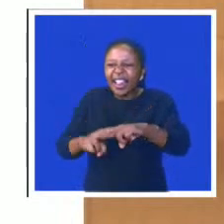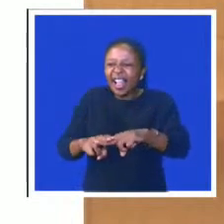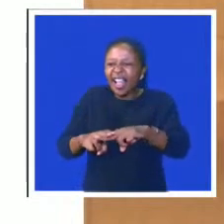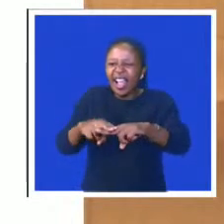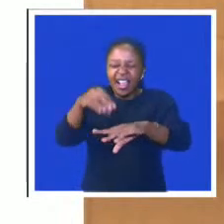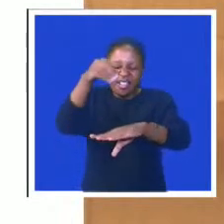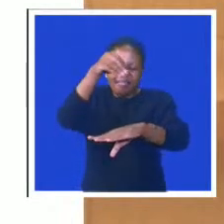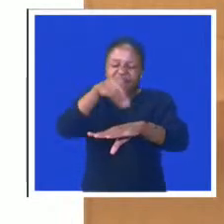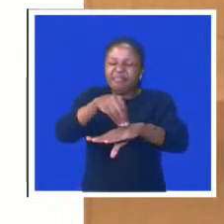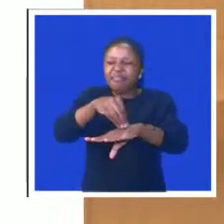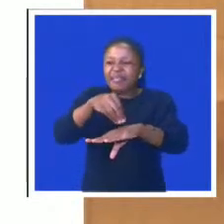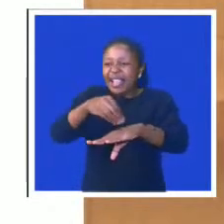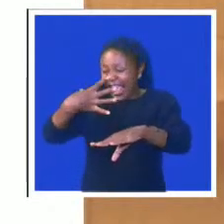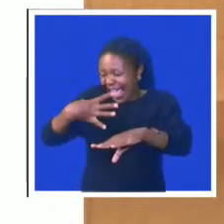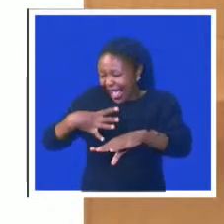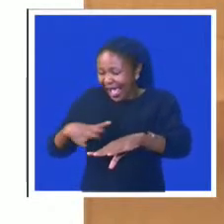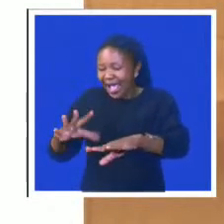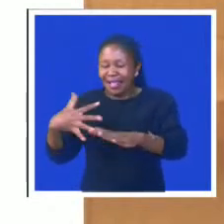another object.